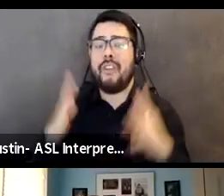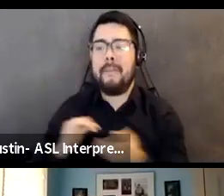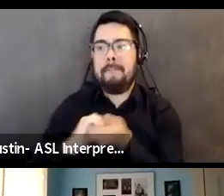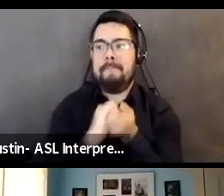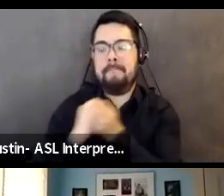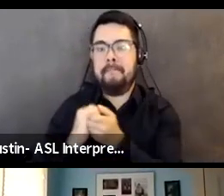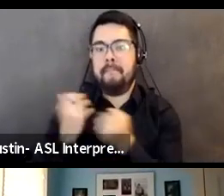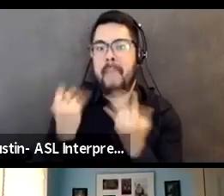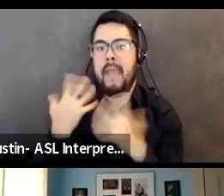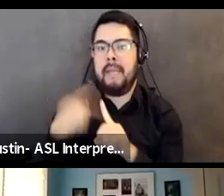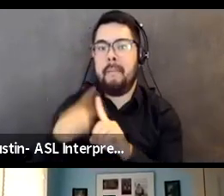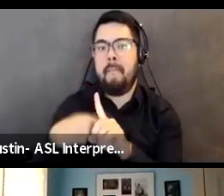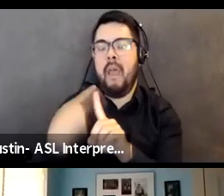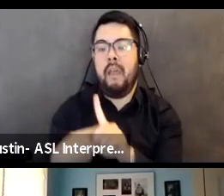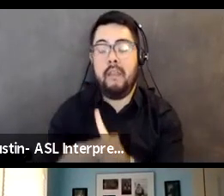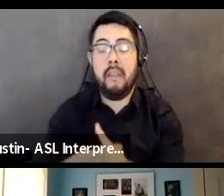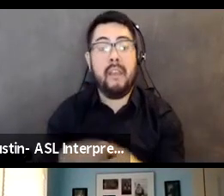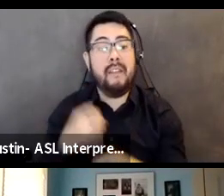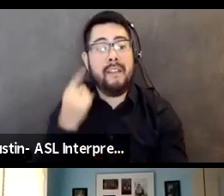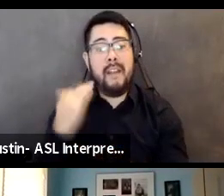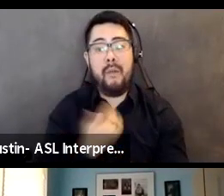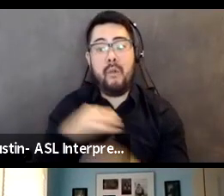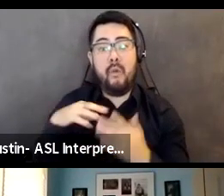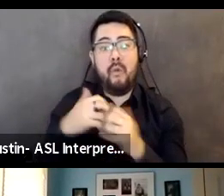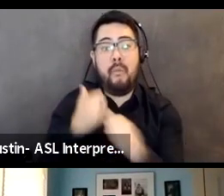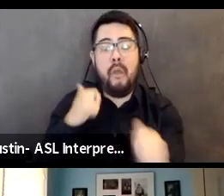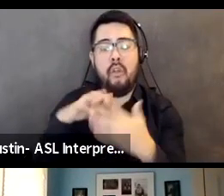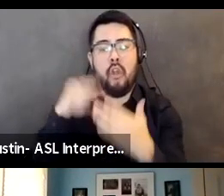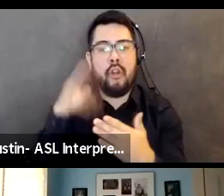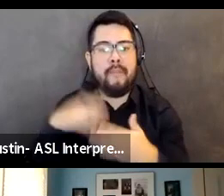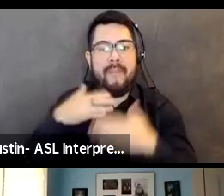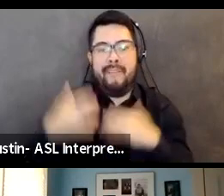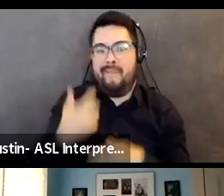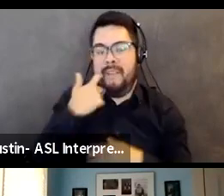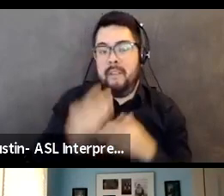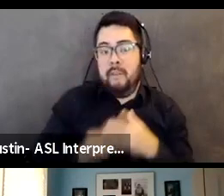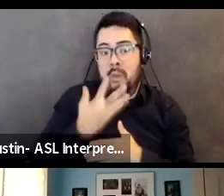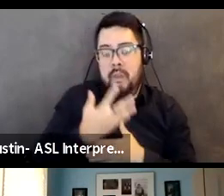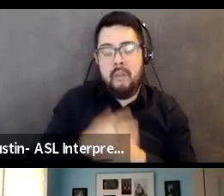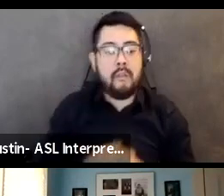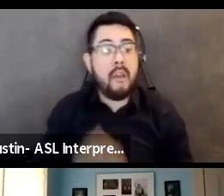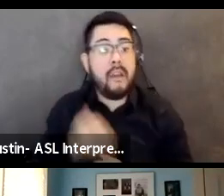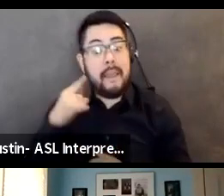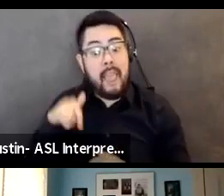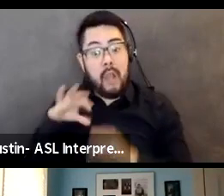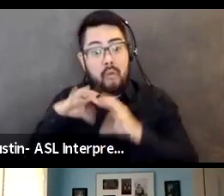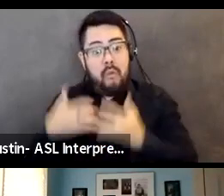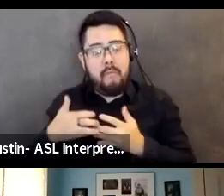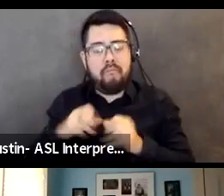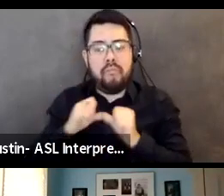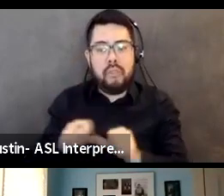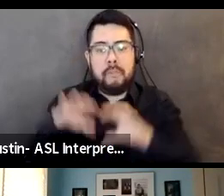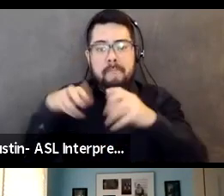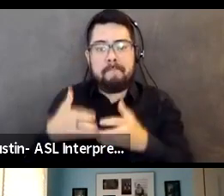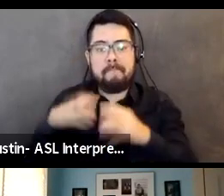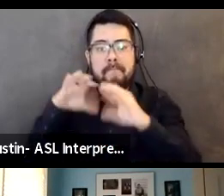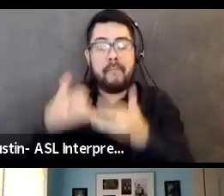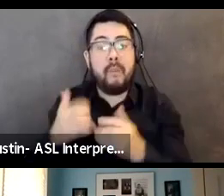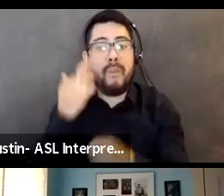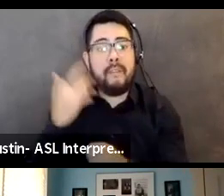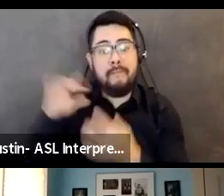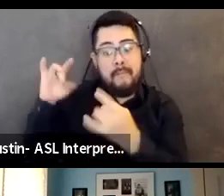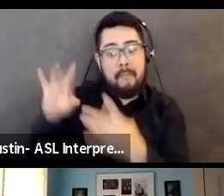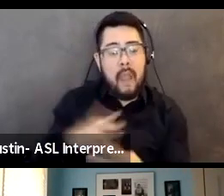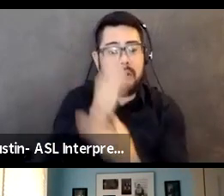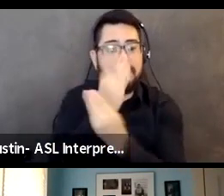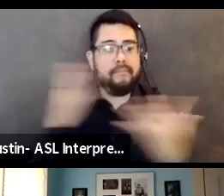months since remote learning ended last spring through inks charter school reopening working group this group continues to gather to share learnings amongst each other seek out local and